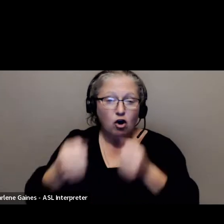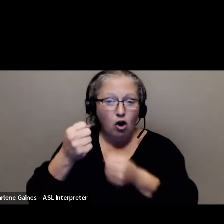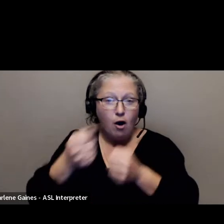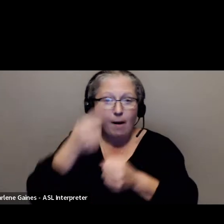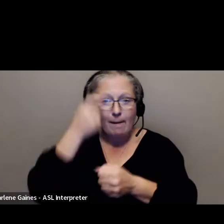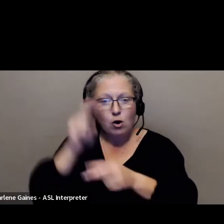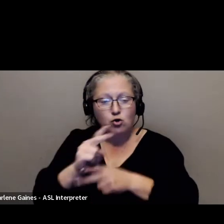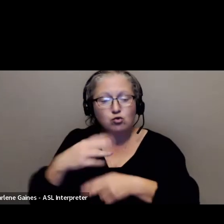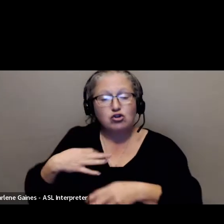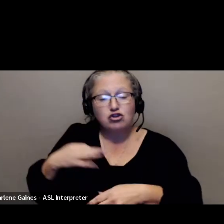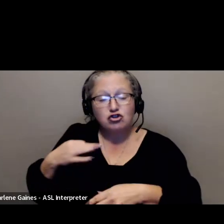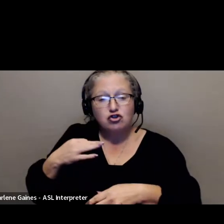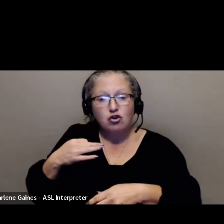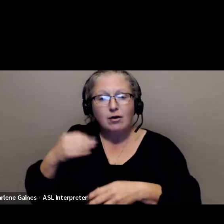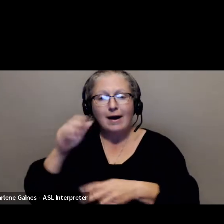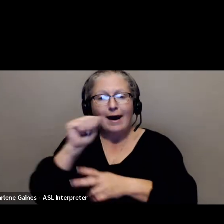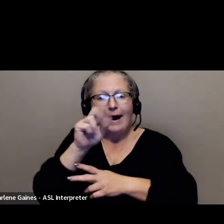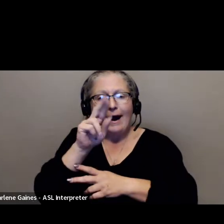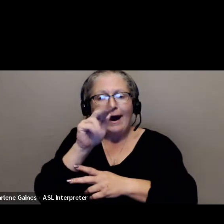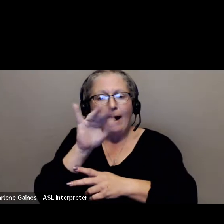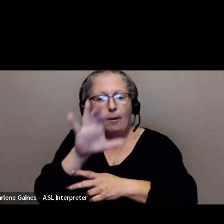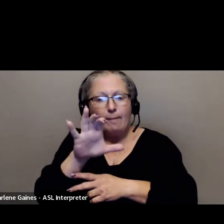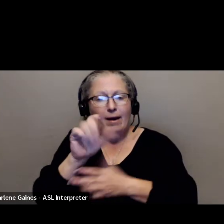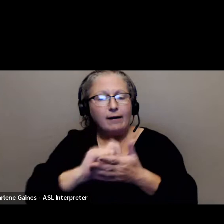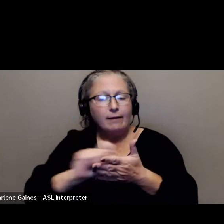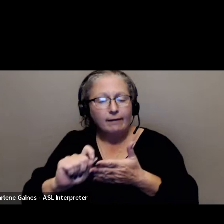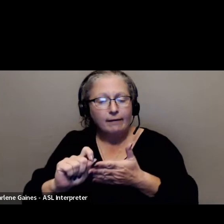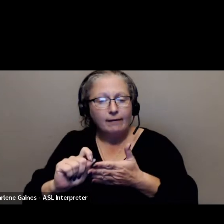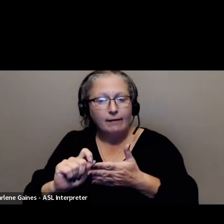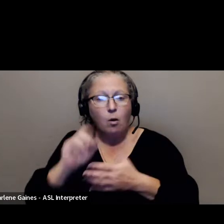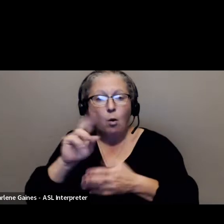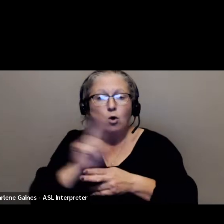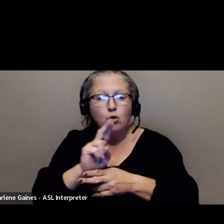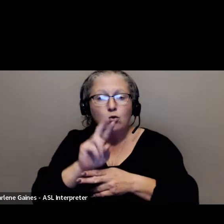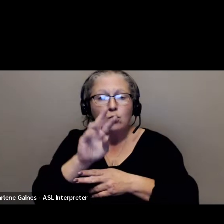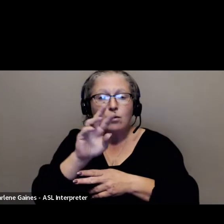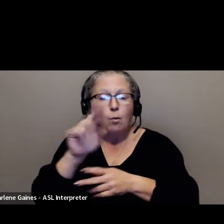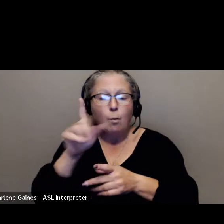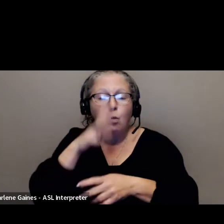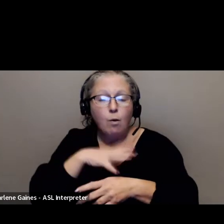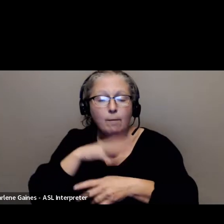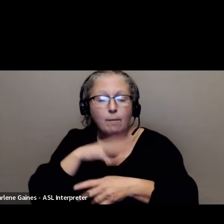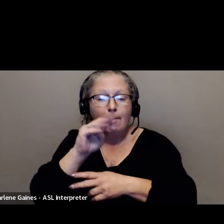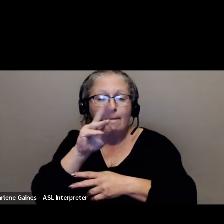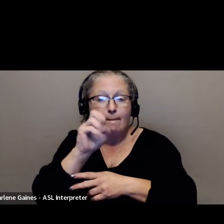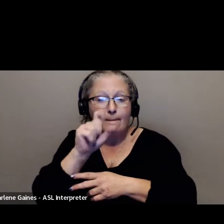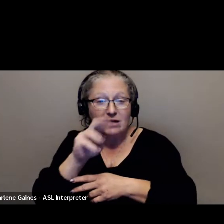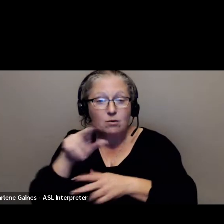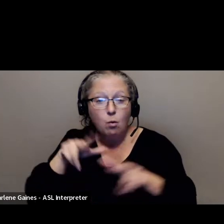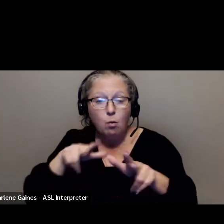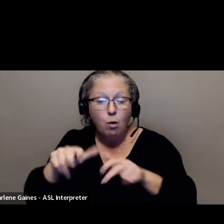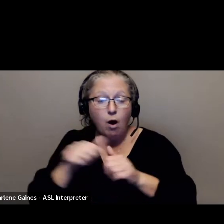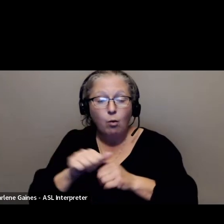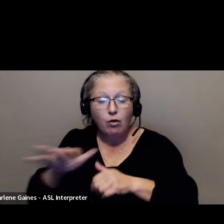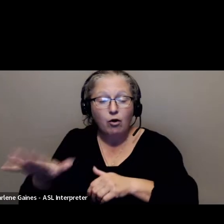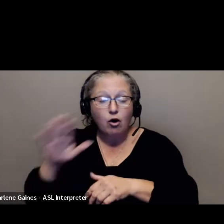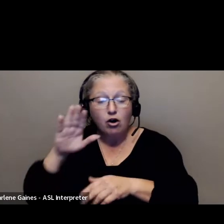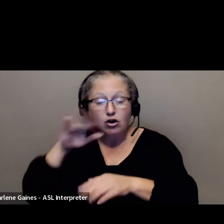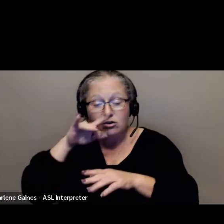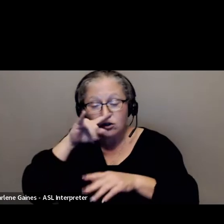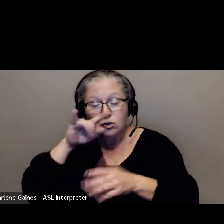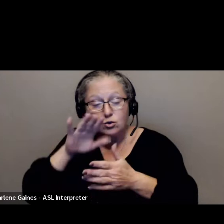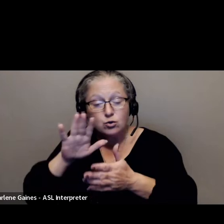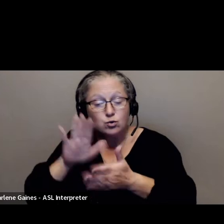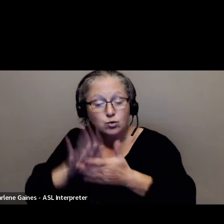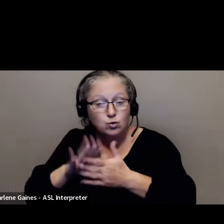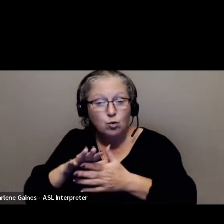wore a t-shirt that had Arabic calligraphy, or where a Muslim mother was walking her child to school was spit on. I urge